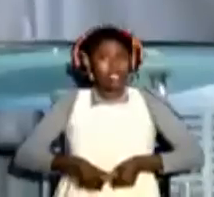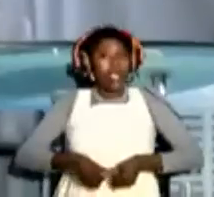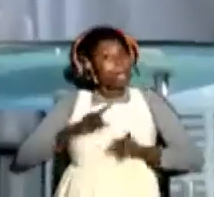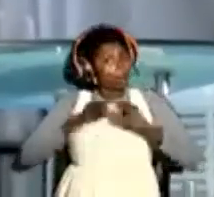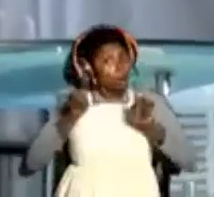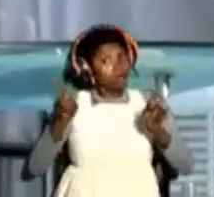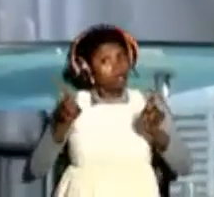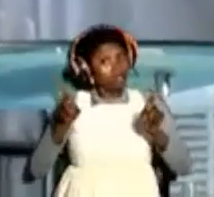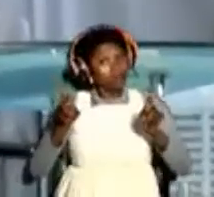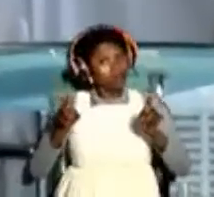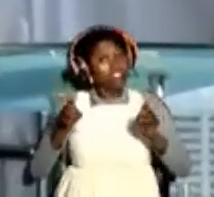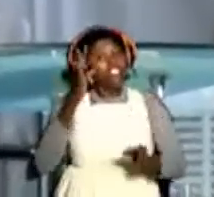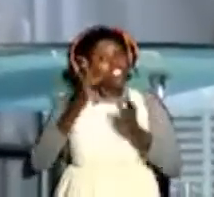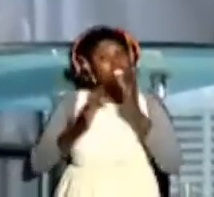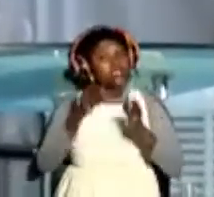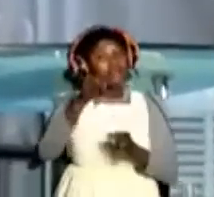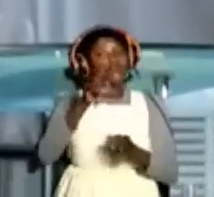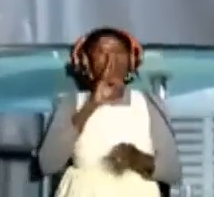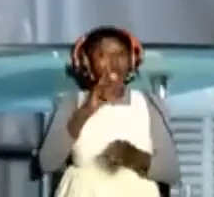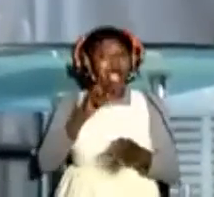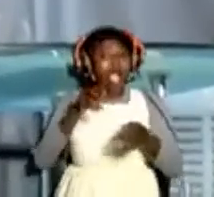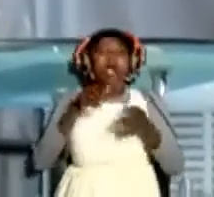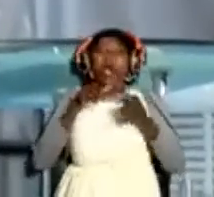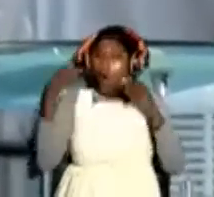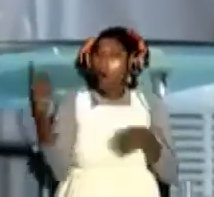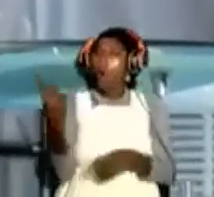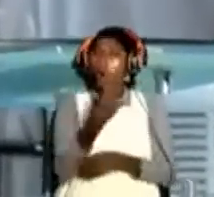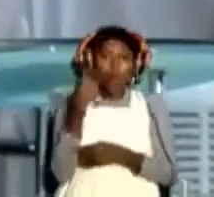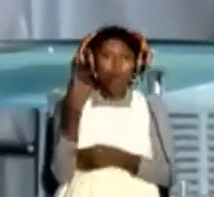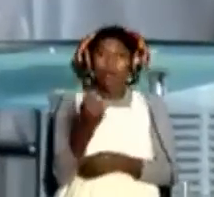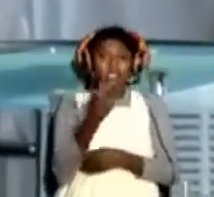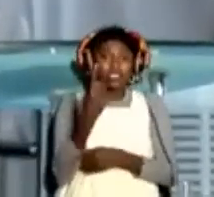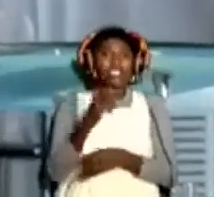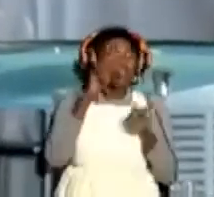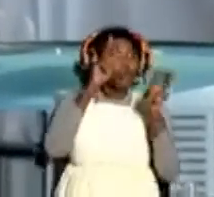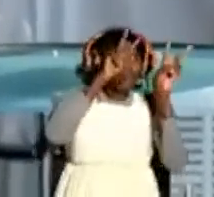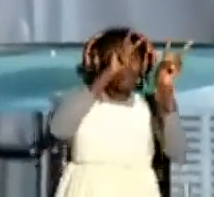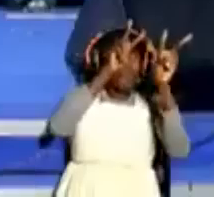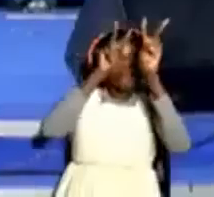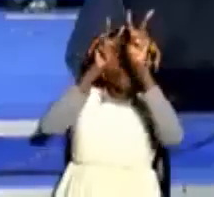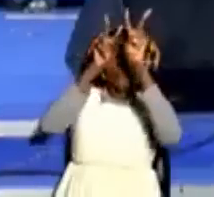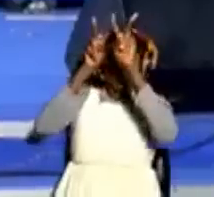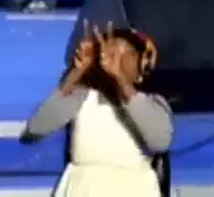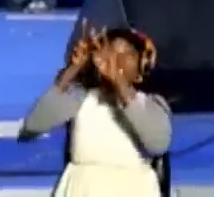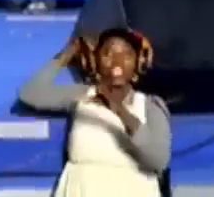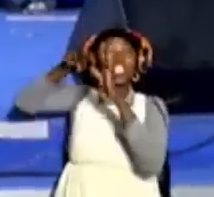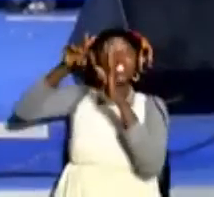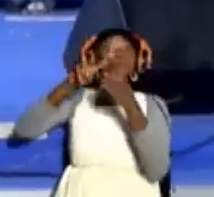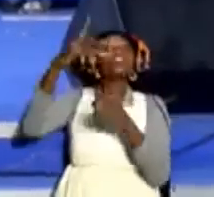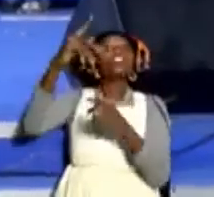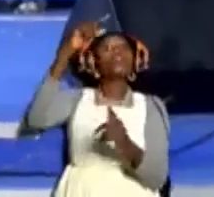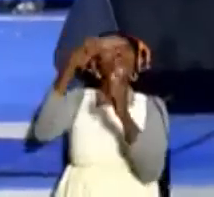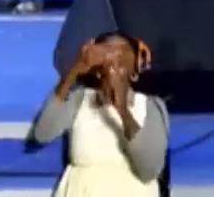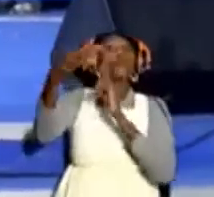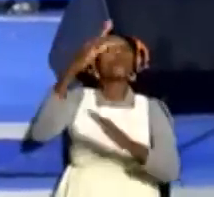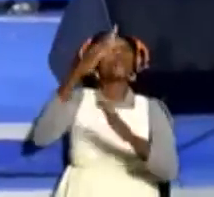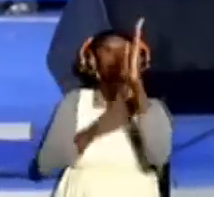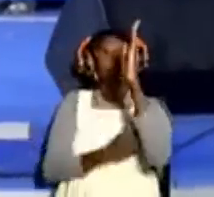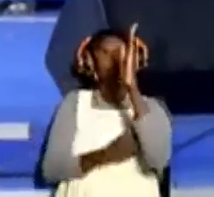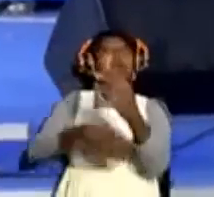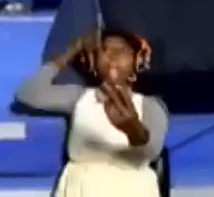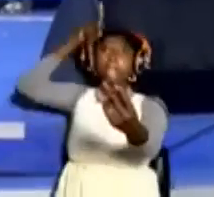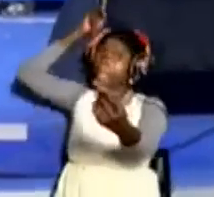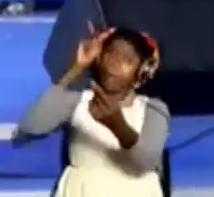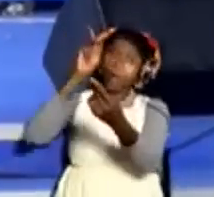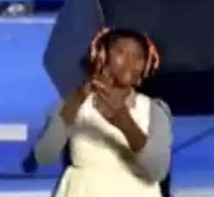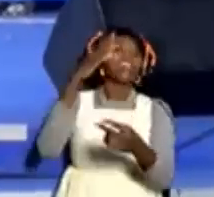Actually, if you are constantly looking into the word of God, the perfect law